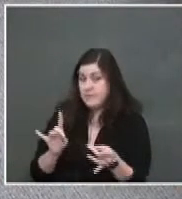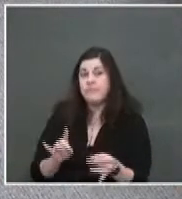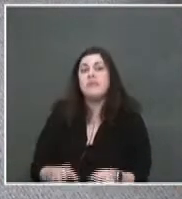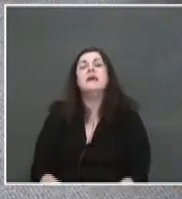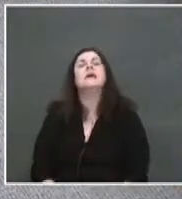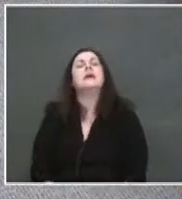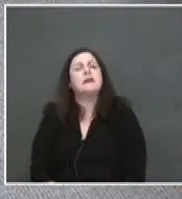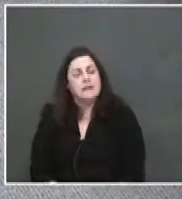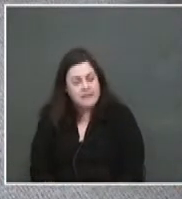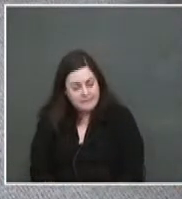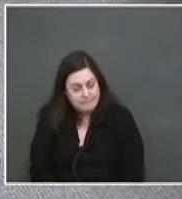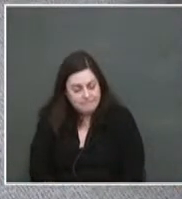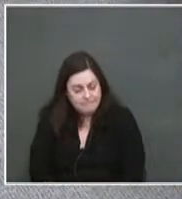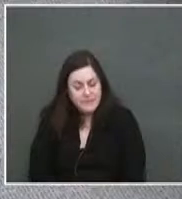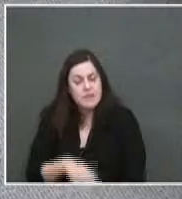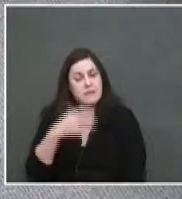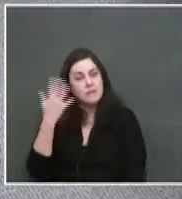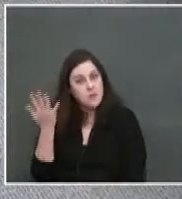So,